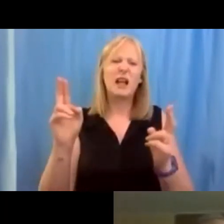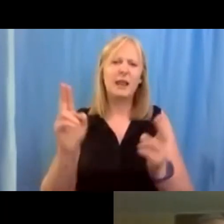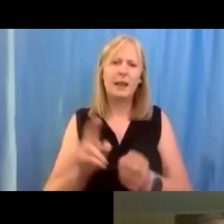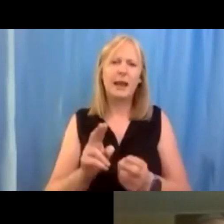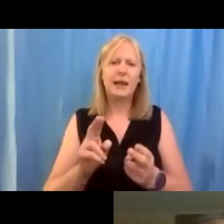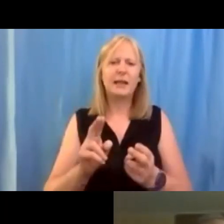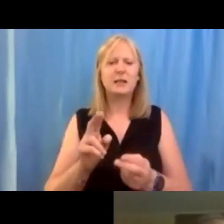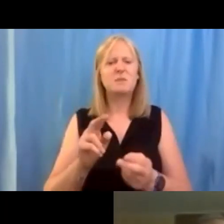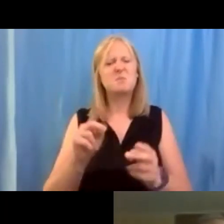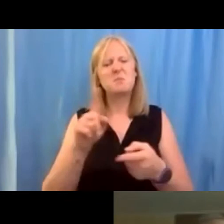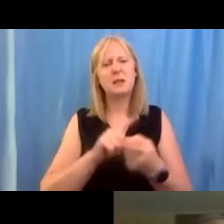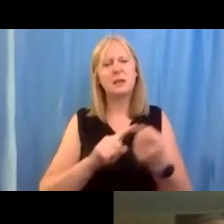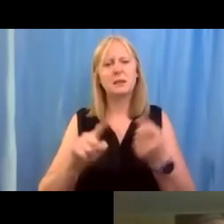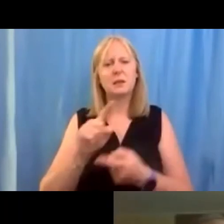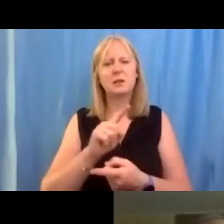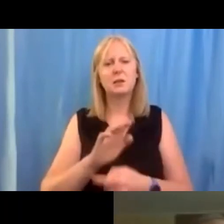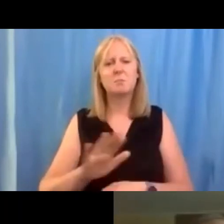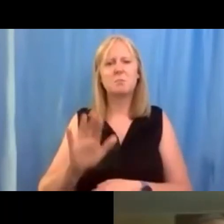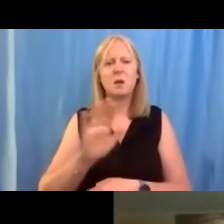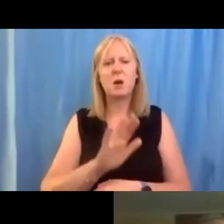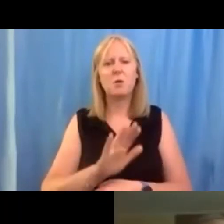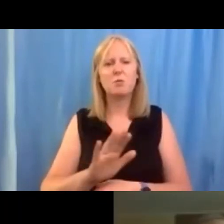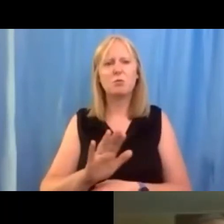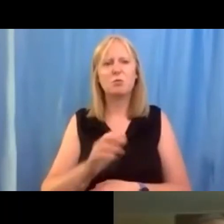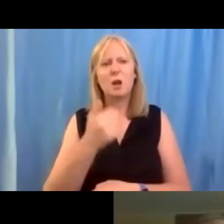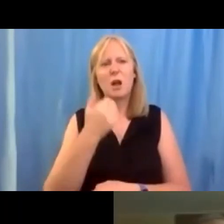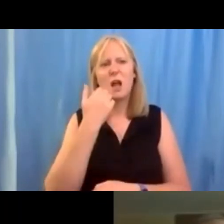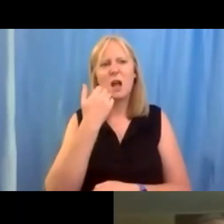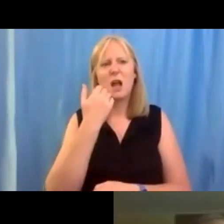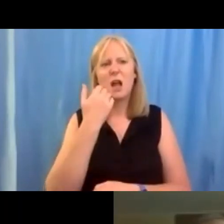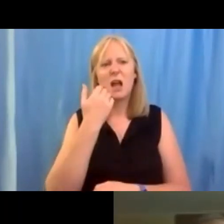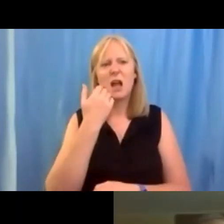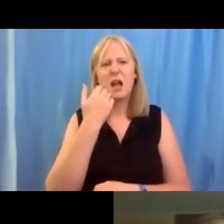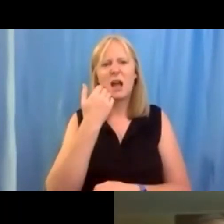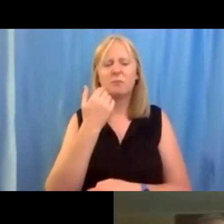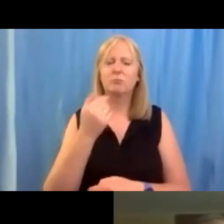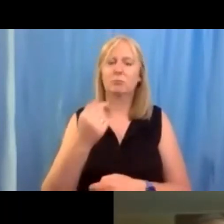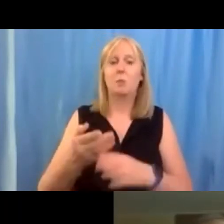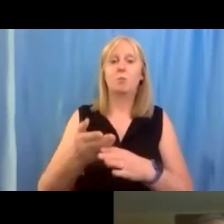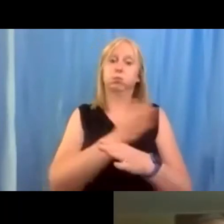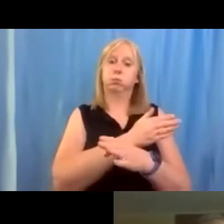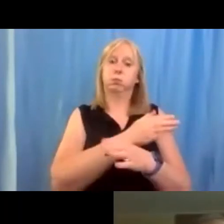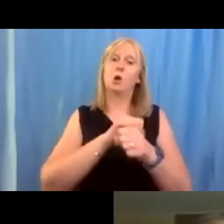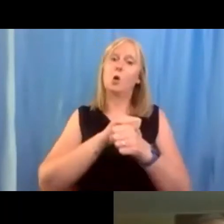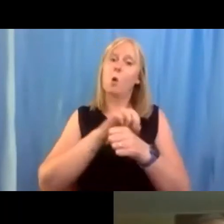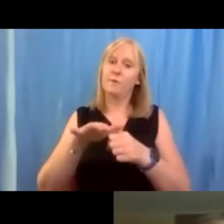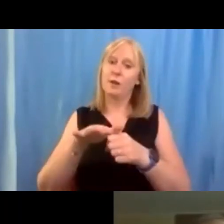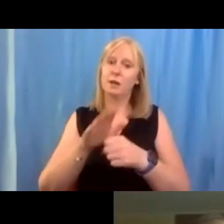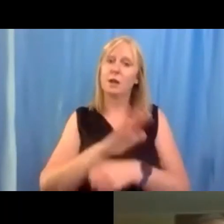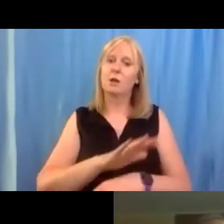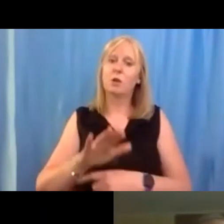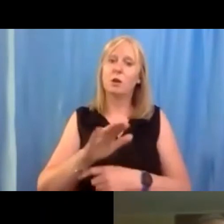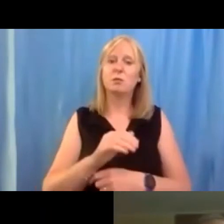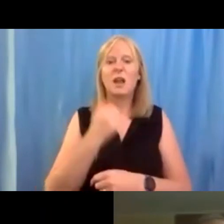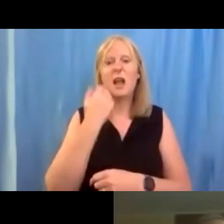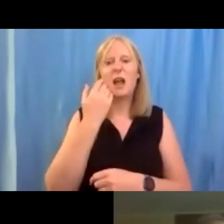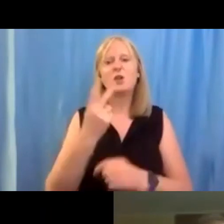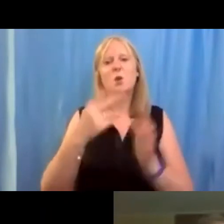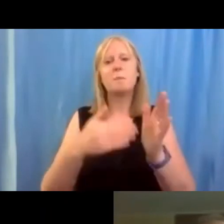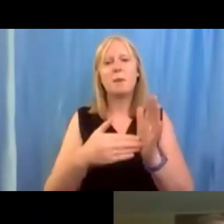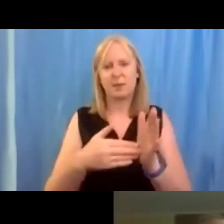think, are normally in non-COVID times, are normally every couple of